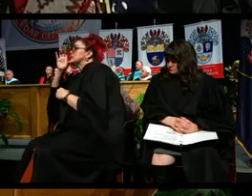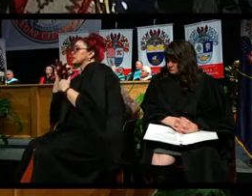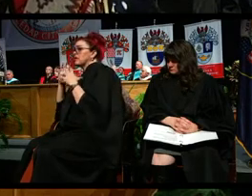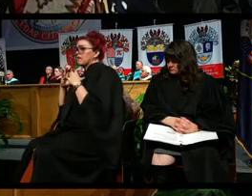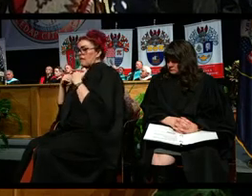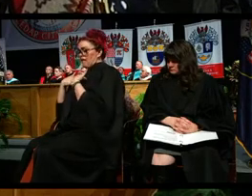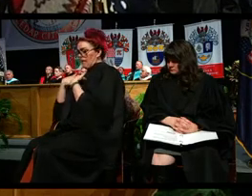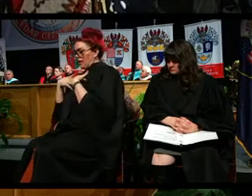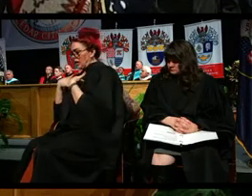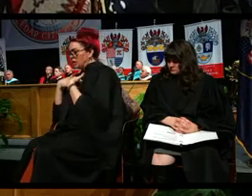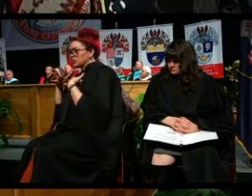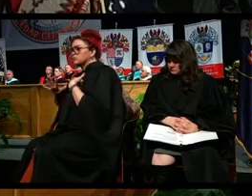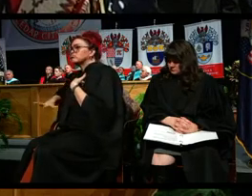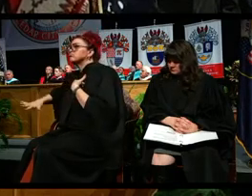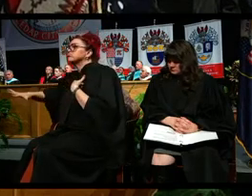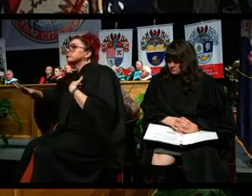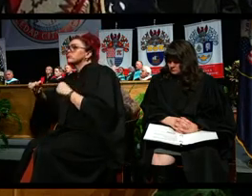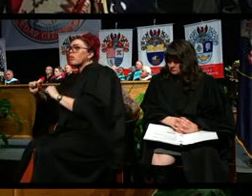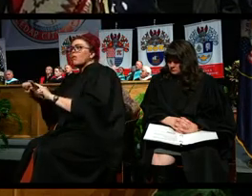we live on,